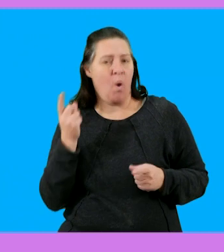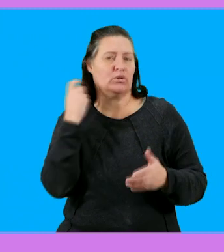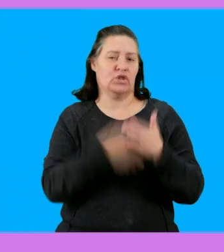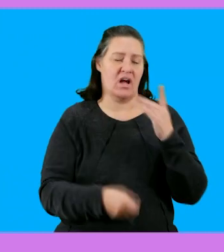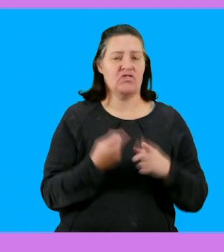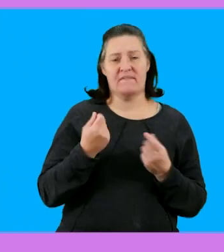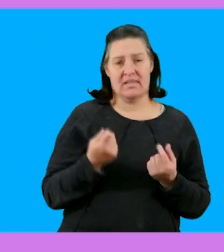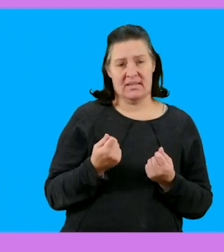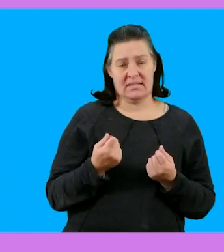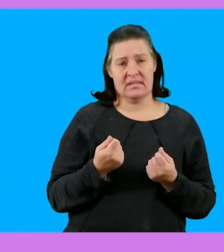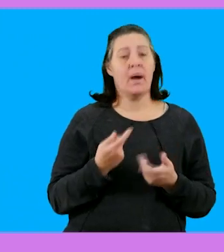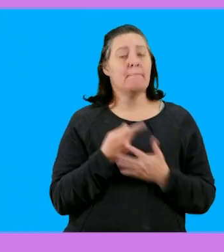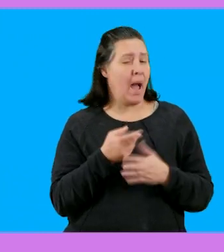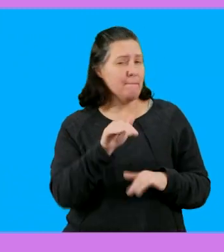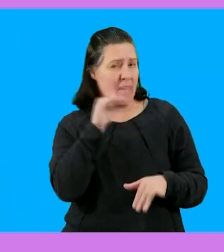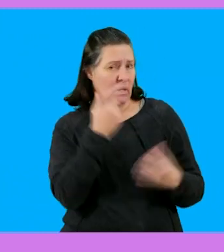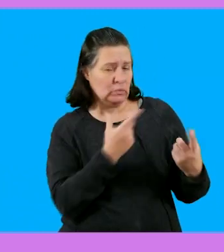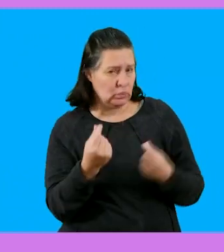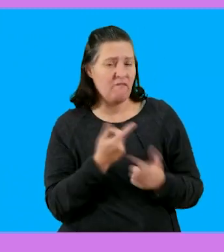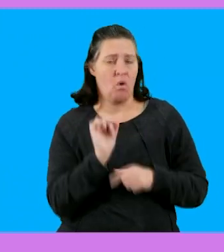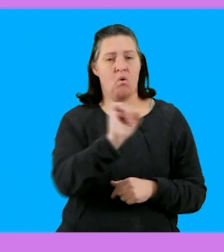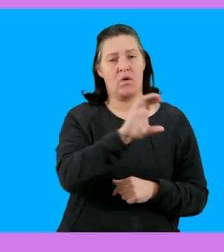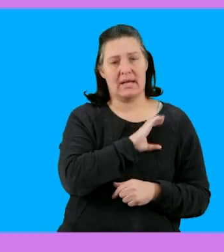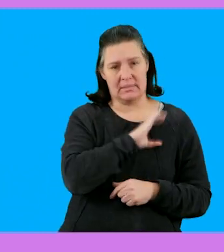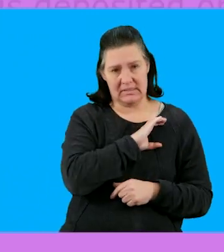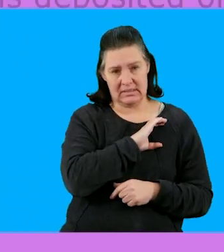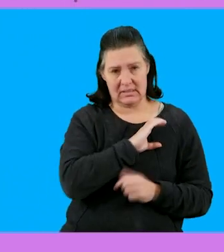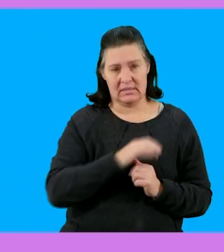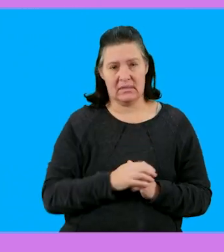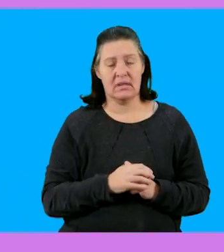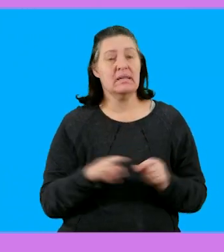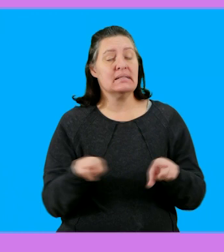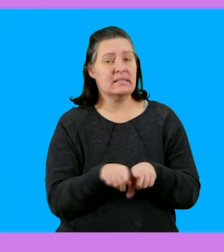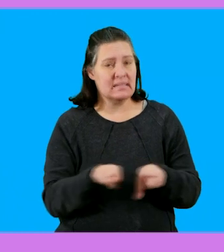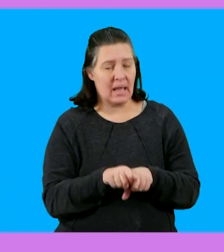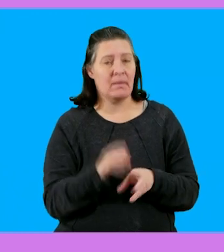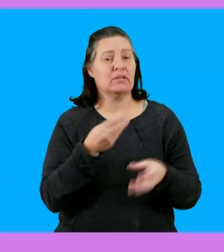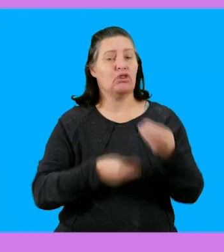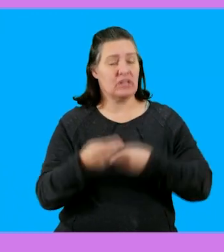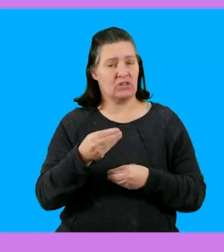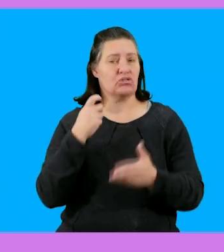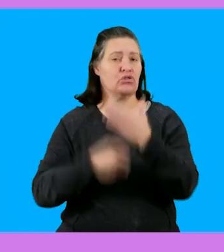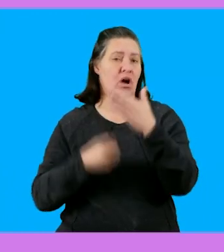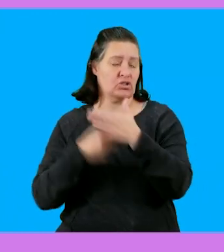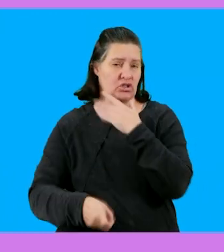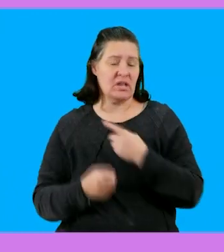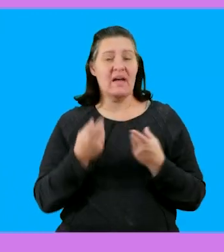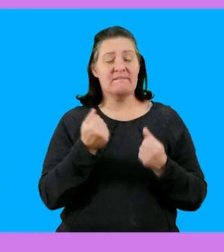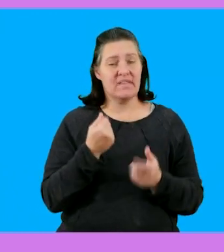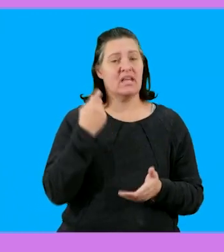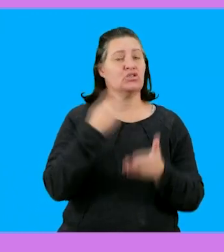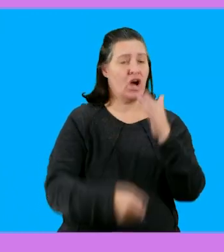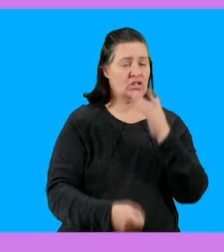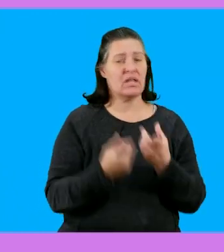charges and the fees made by a bank to their customers. Also, transaction charges, it's a fee